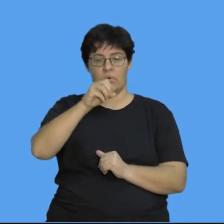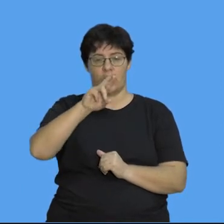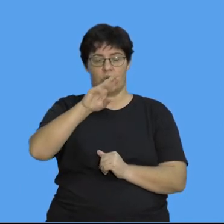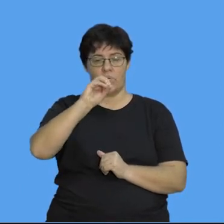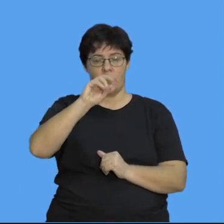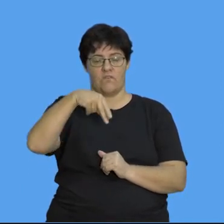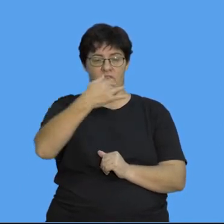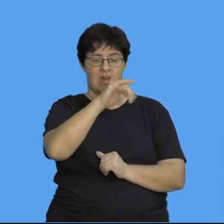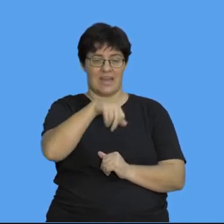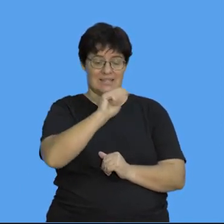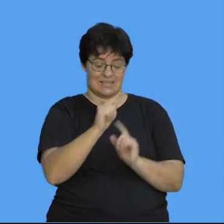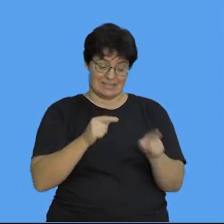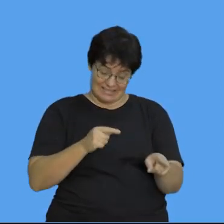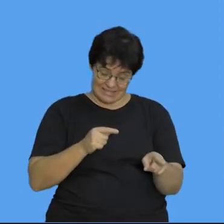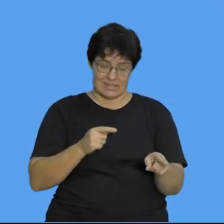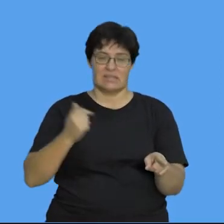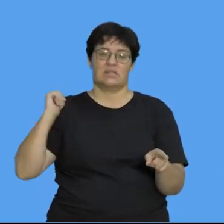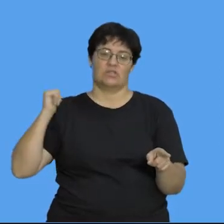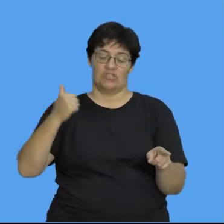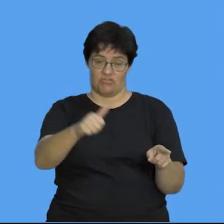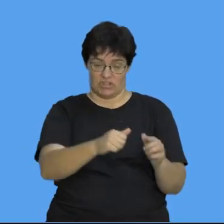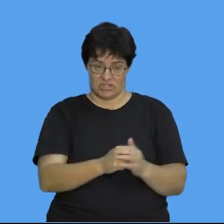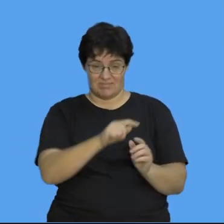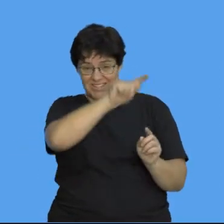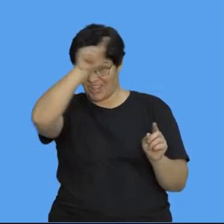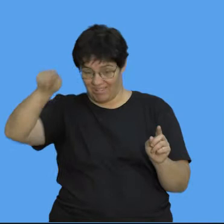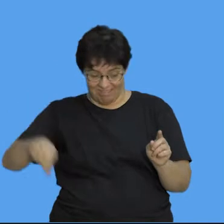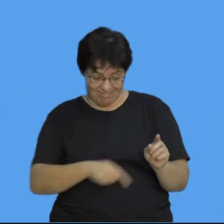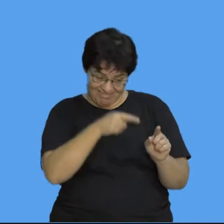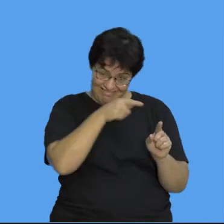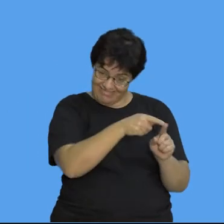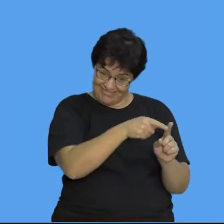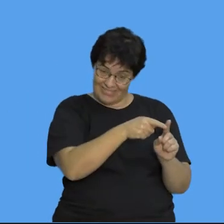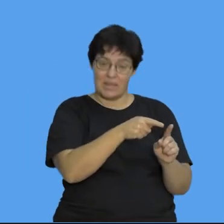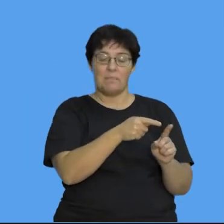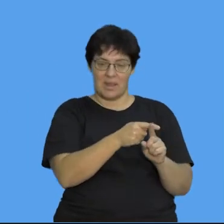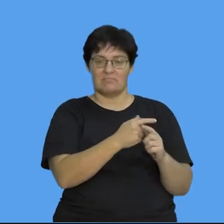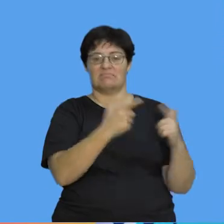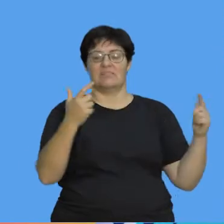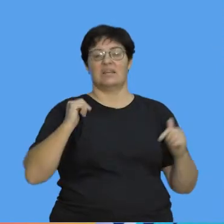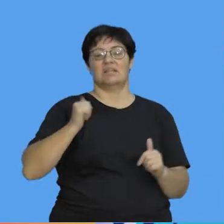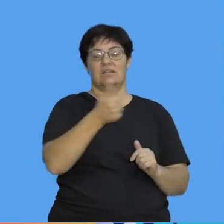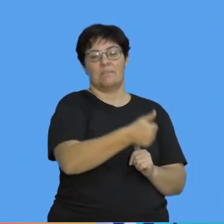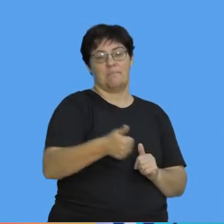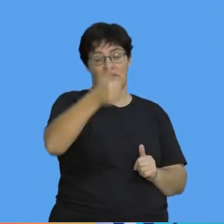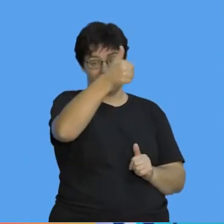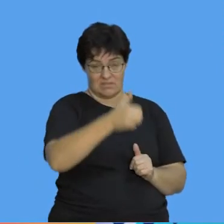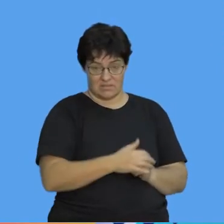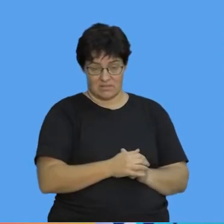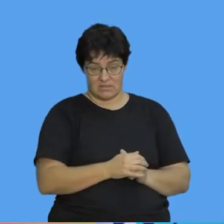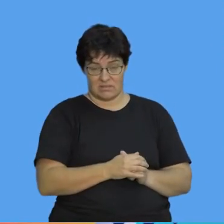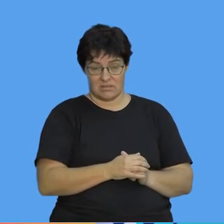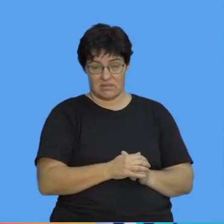the sporophyte generation. And the sporophyte generation, all right, is the